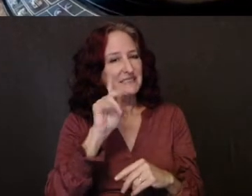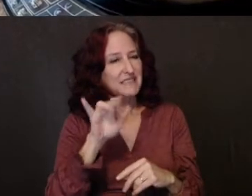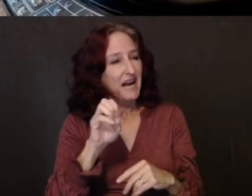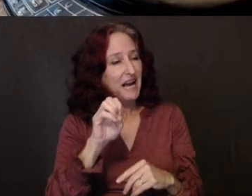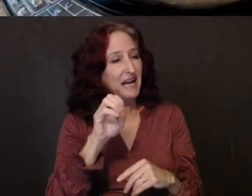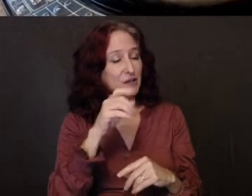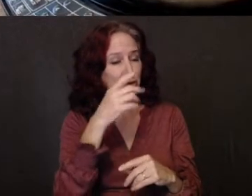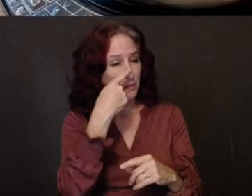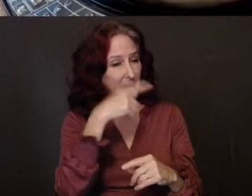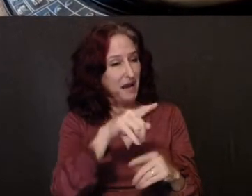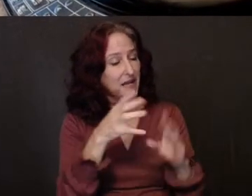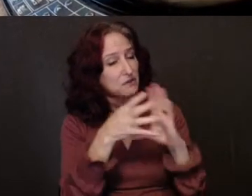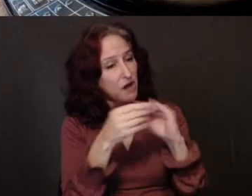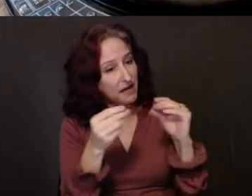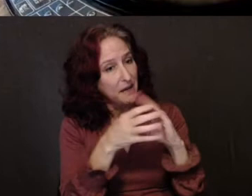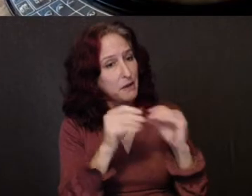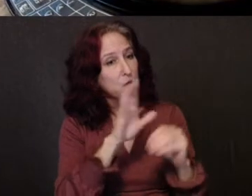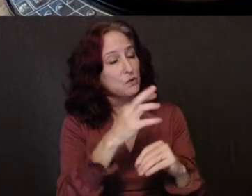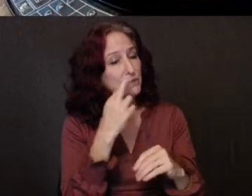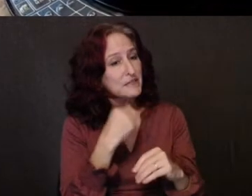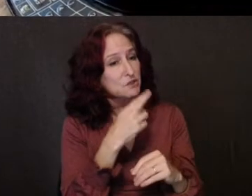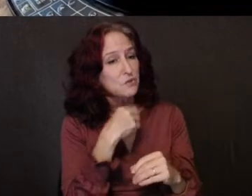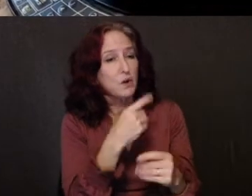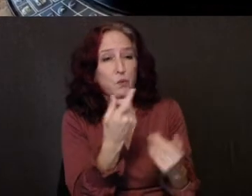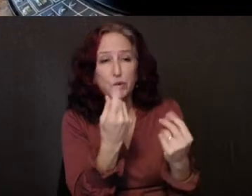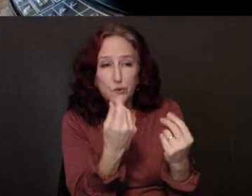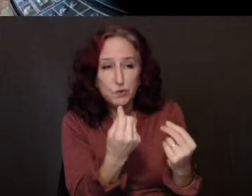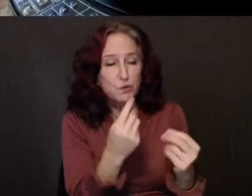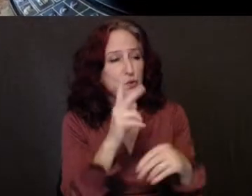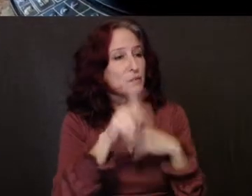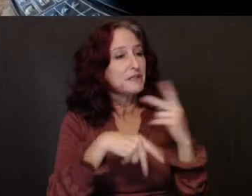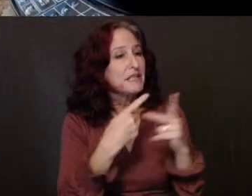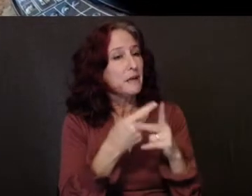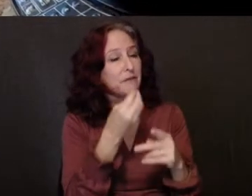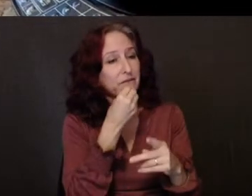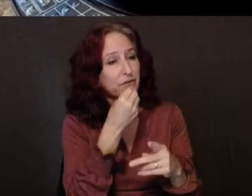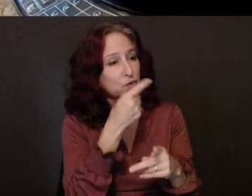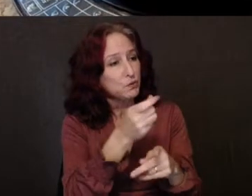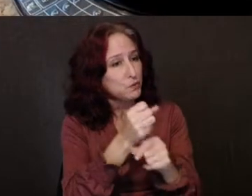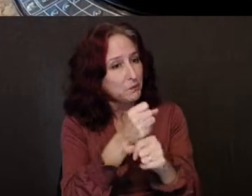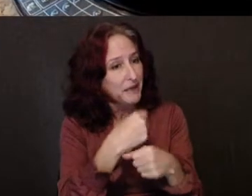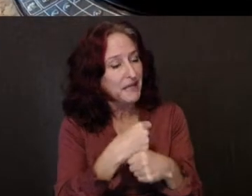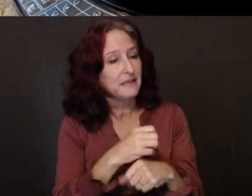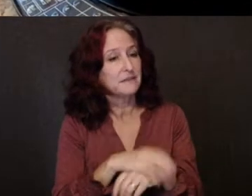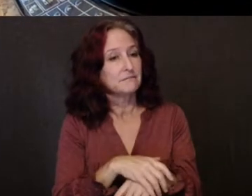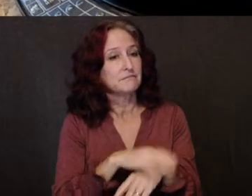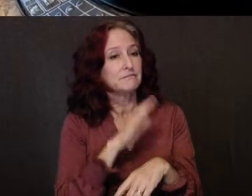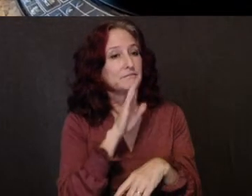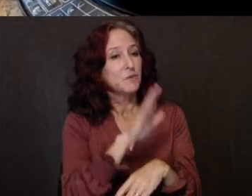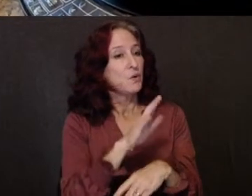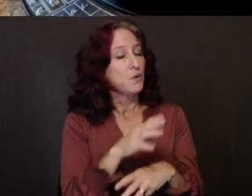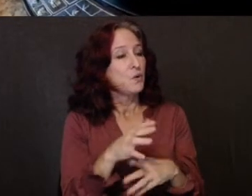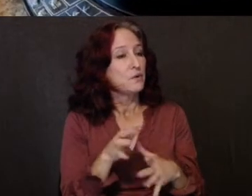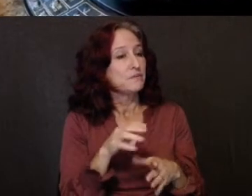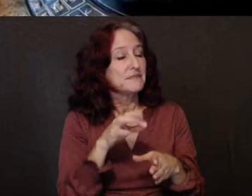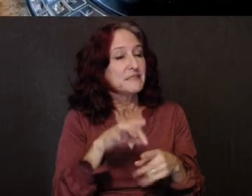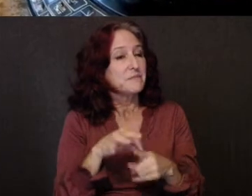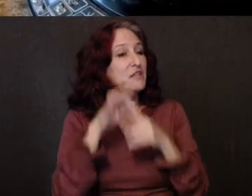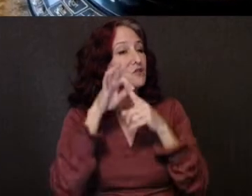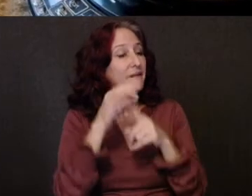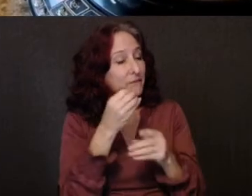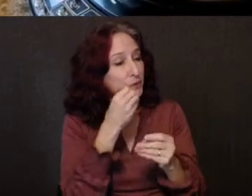feel very blessed. For people who haven't visited Sky Cafe yet, can you tell people a little bit about your restaurant? What do you